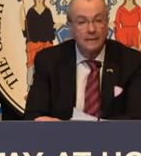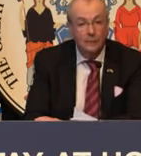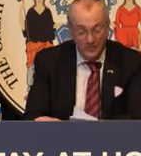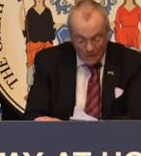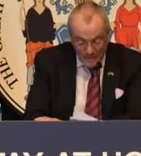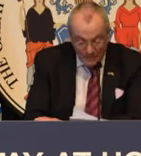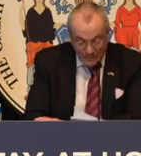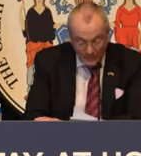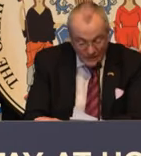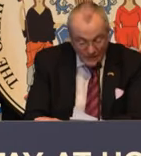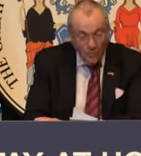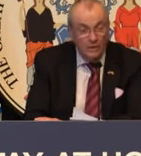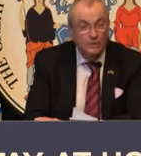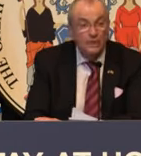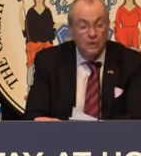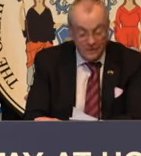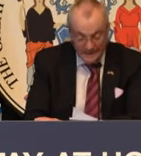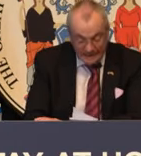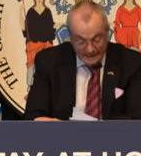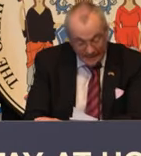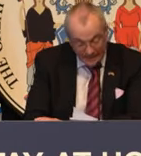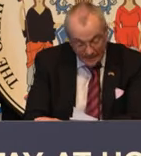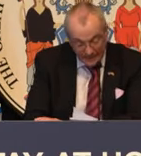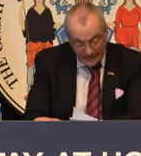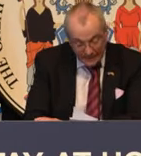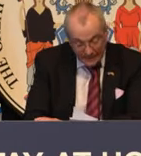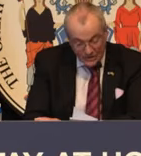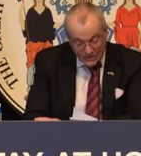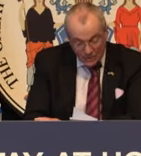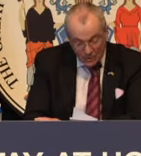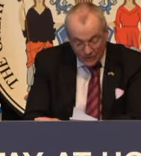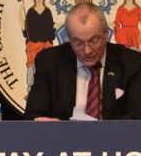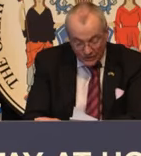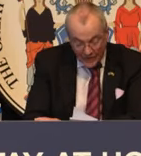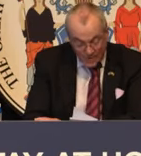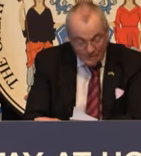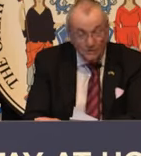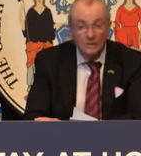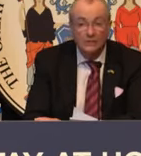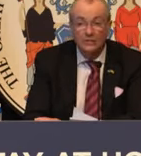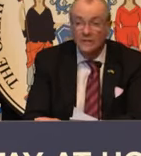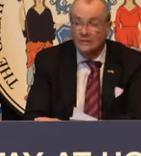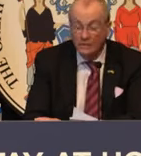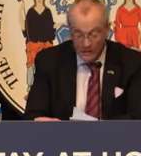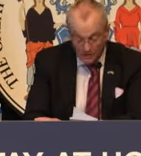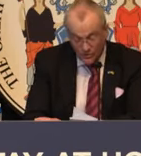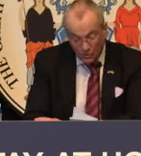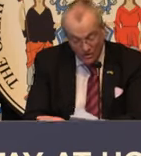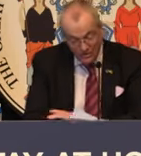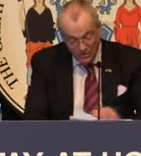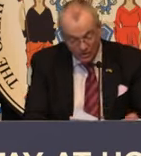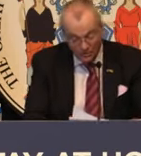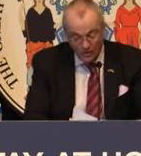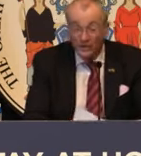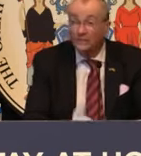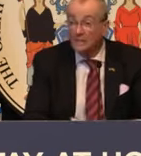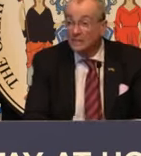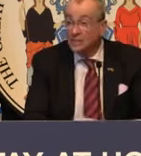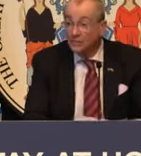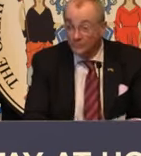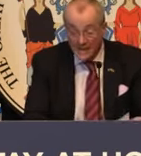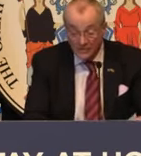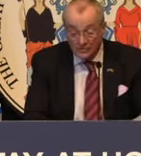coordinated with our neighbors in Delaware, New York, and Connecticut. This is an approach that is absolutely essential to our futures, both